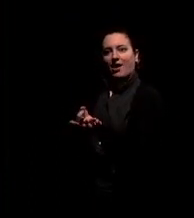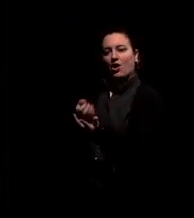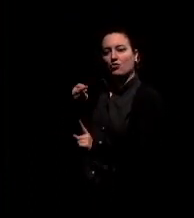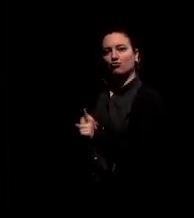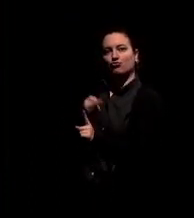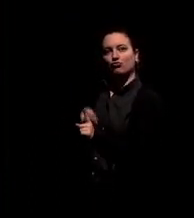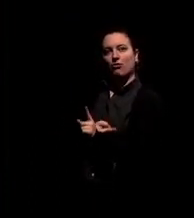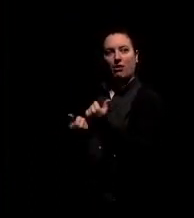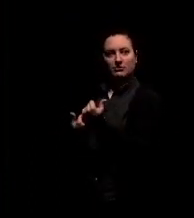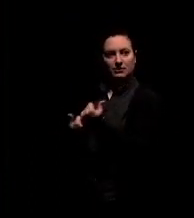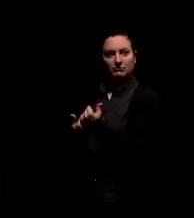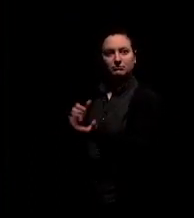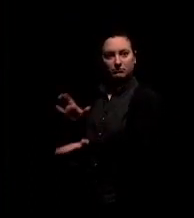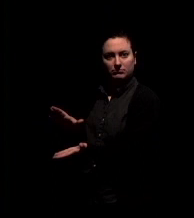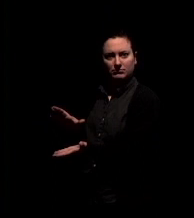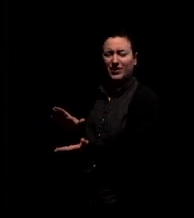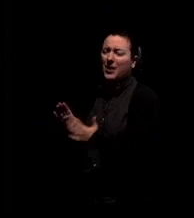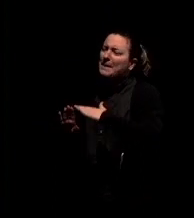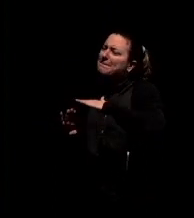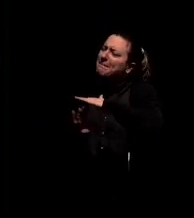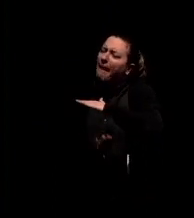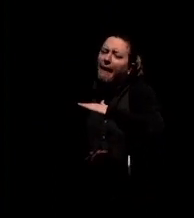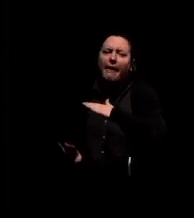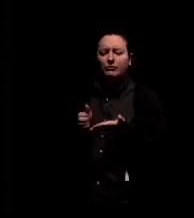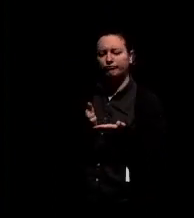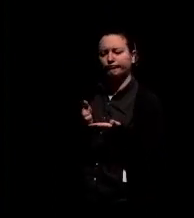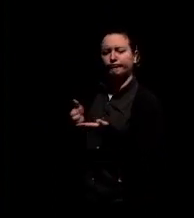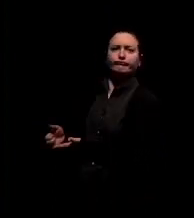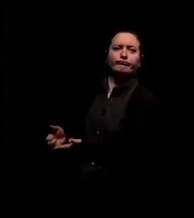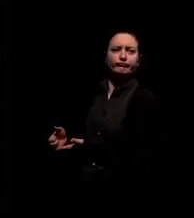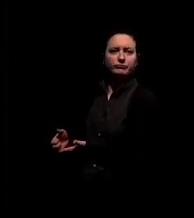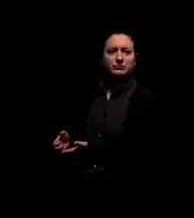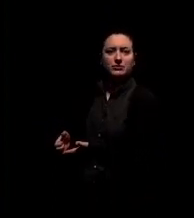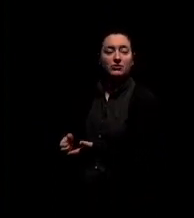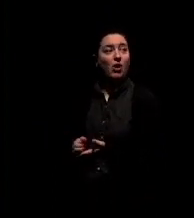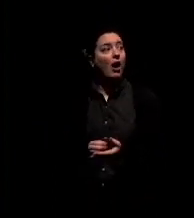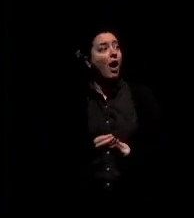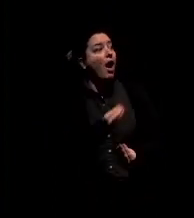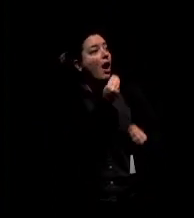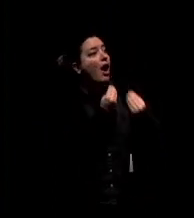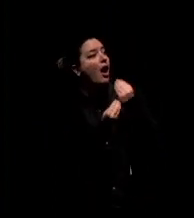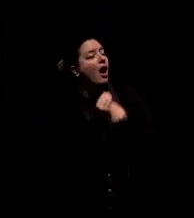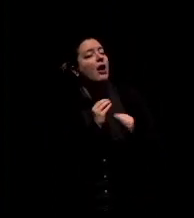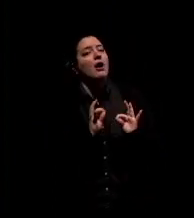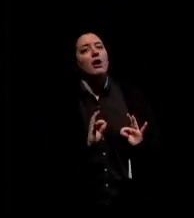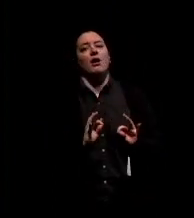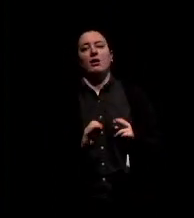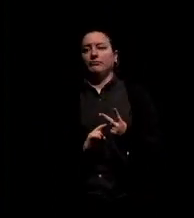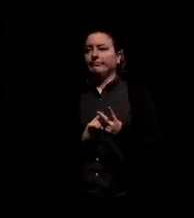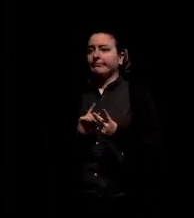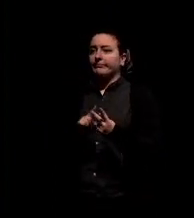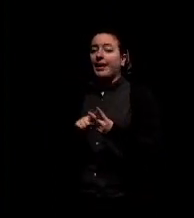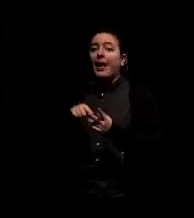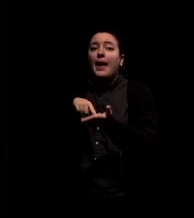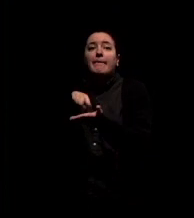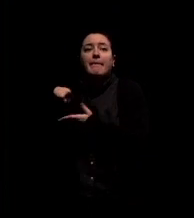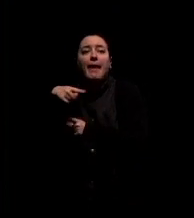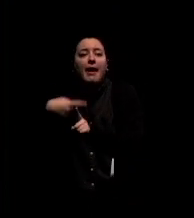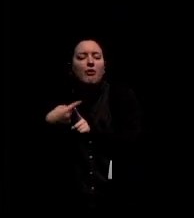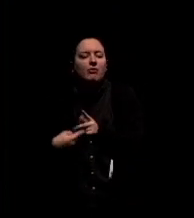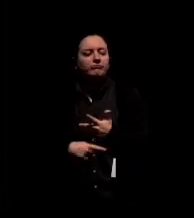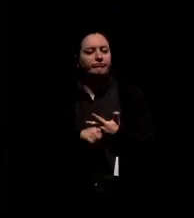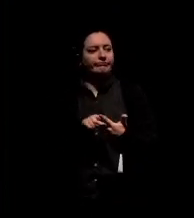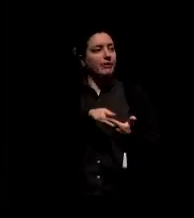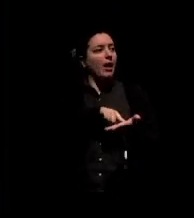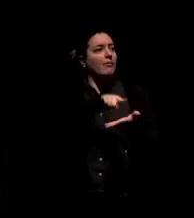basic economic aids to help someone put food on the table, pay for their medications, pay for their rent, pay for their phone bill, and